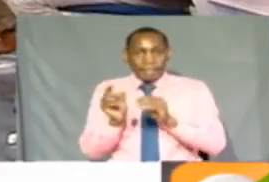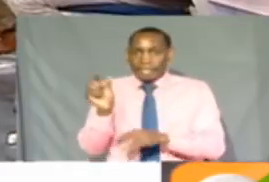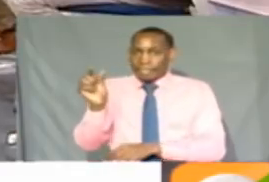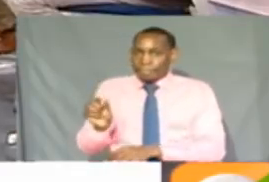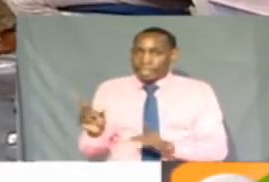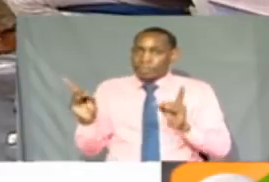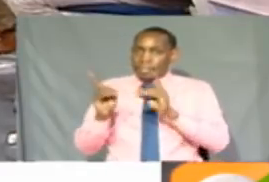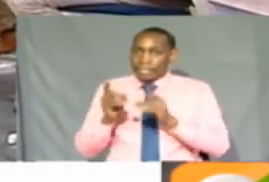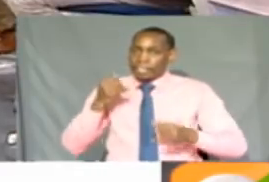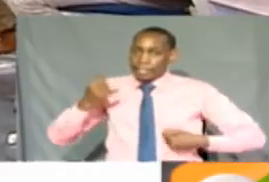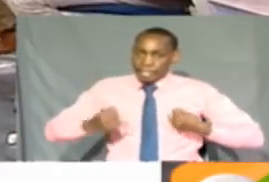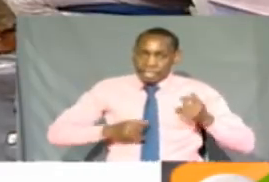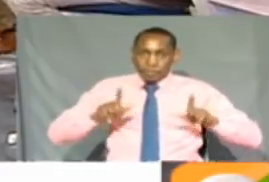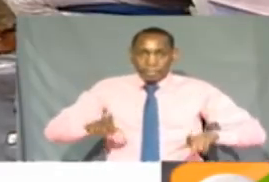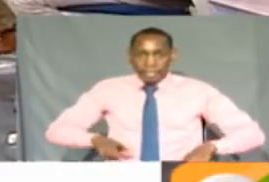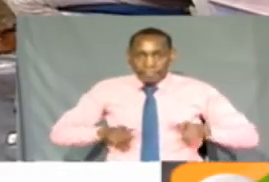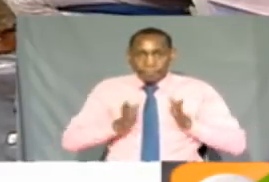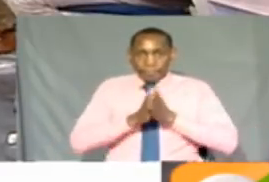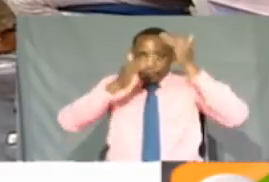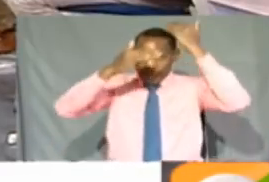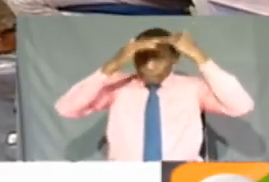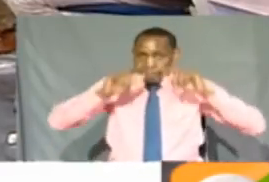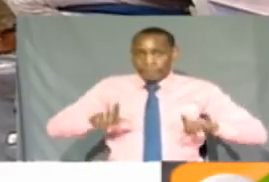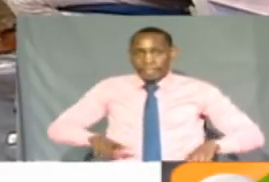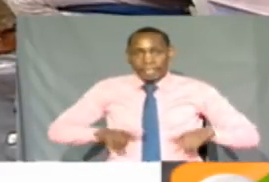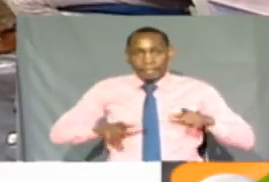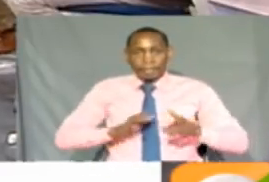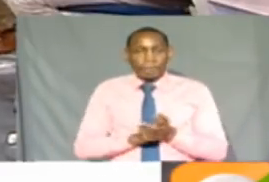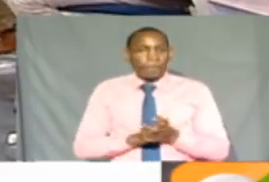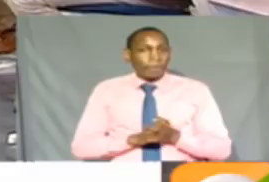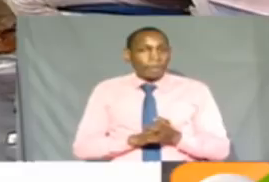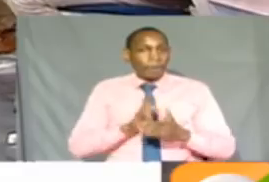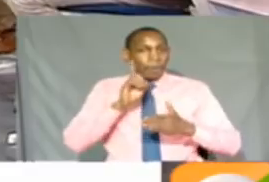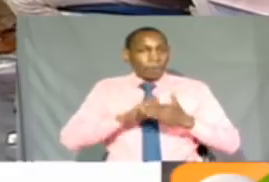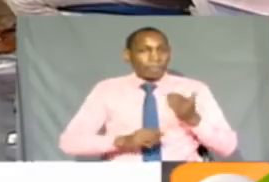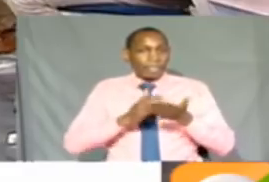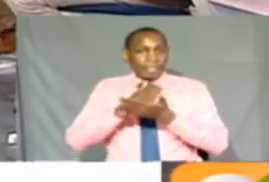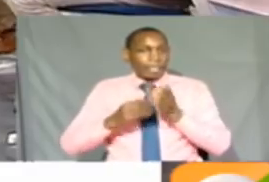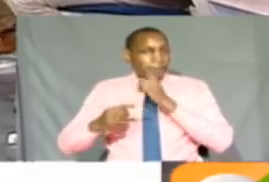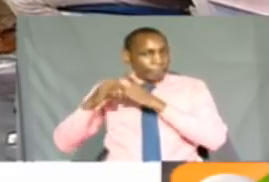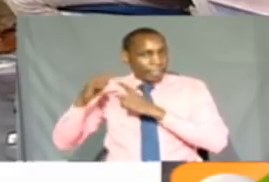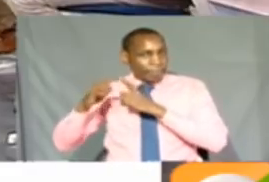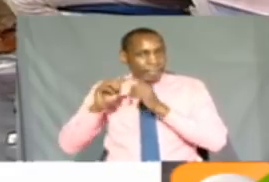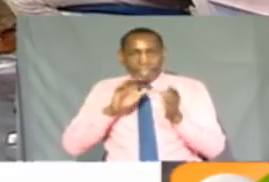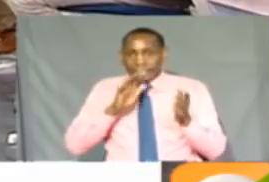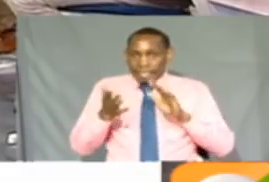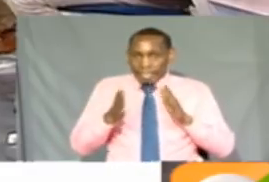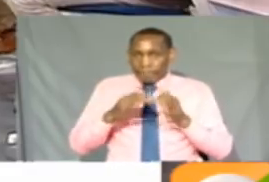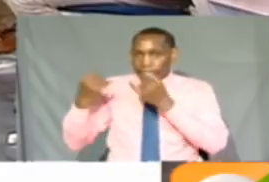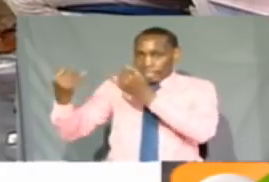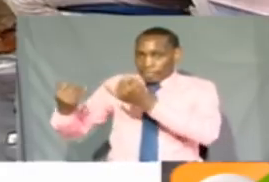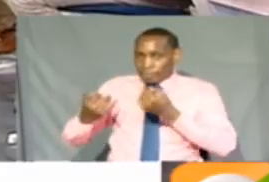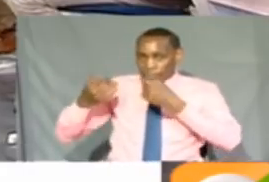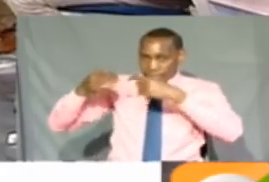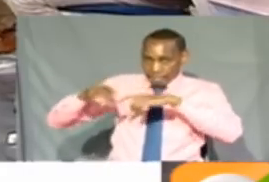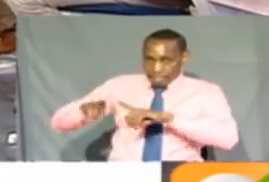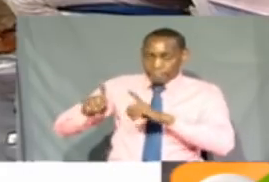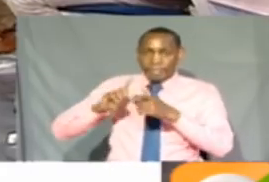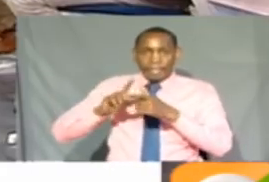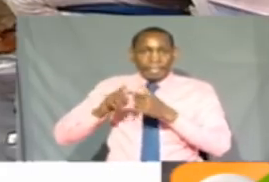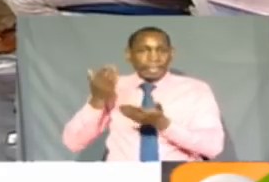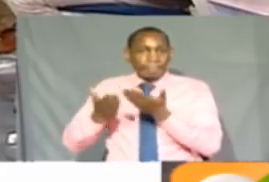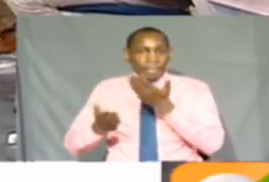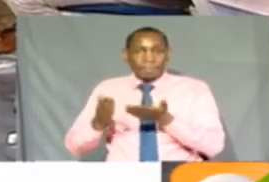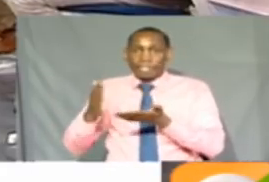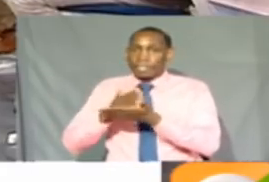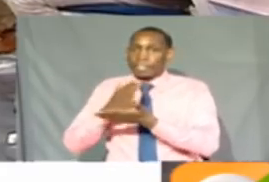date and enjoy life with, at least campus life with. What have some of your experiences been? You can introduce yourself and then probably